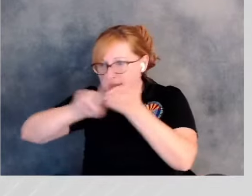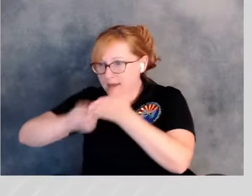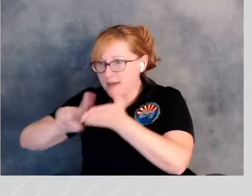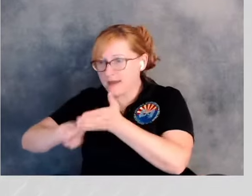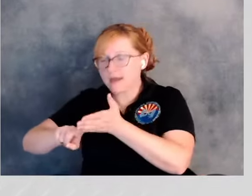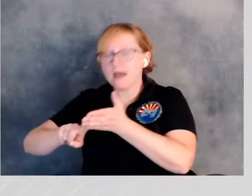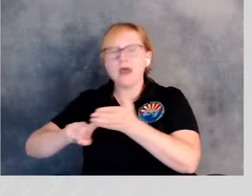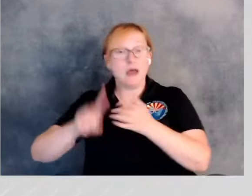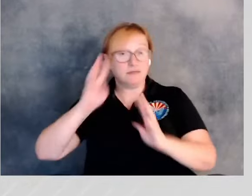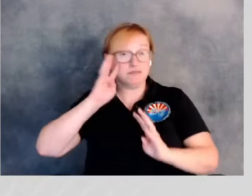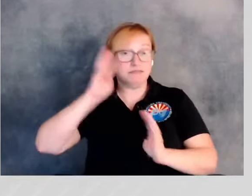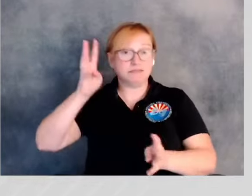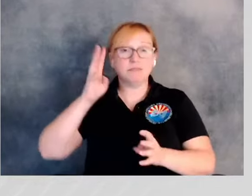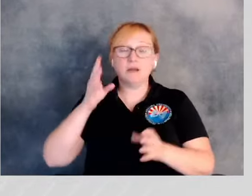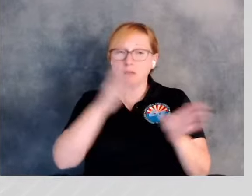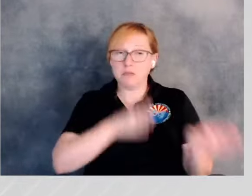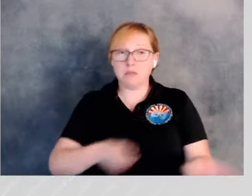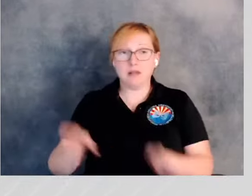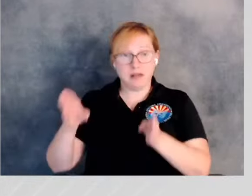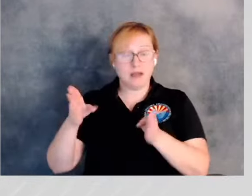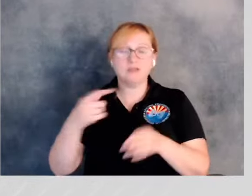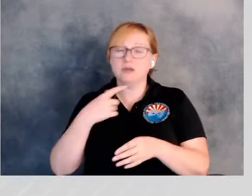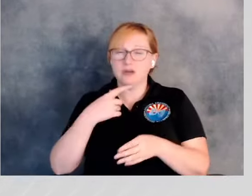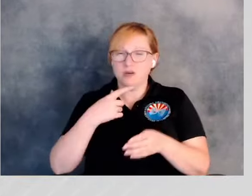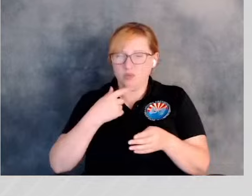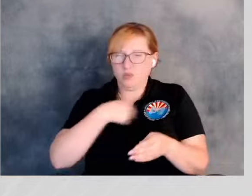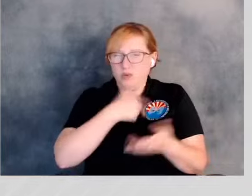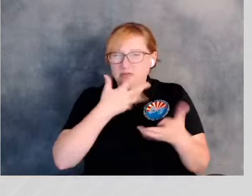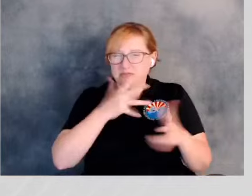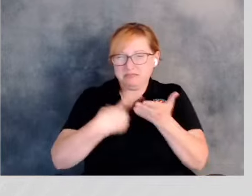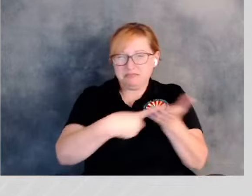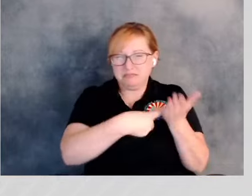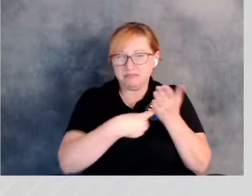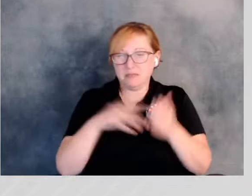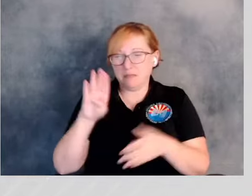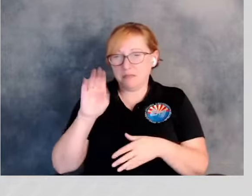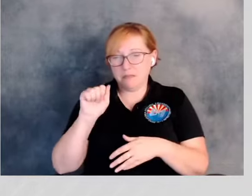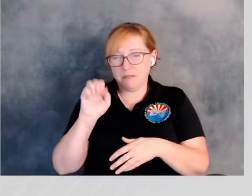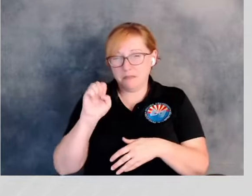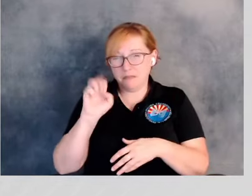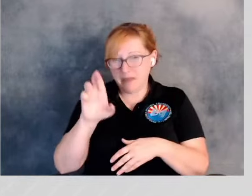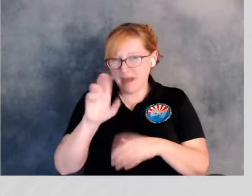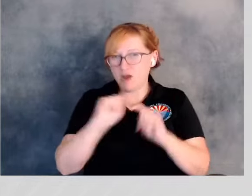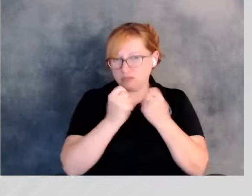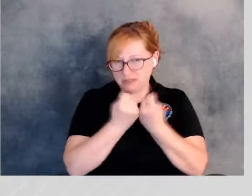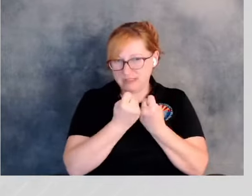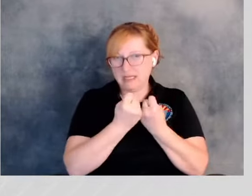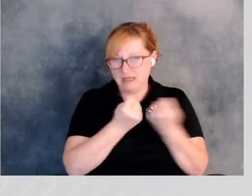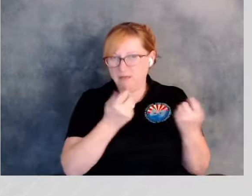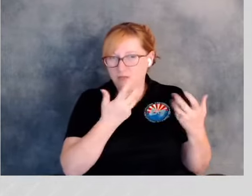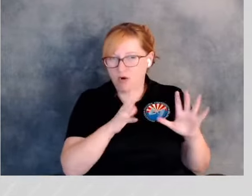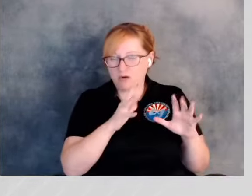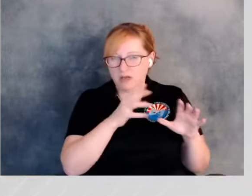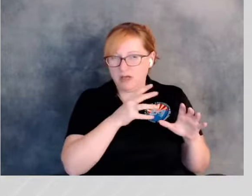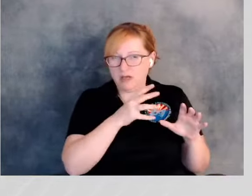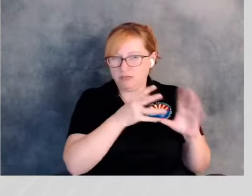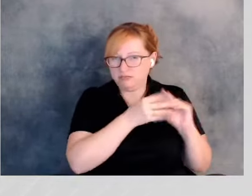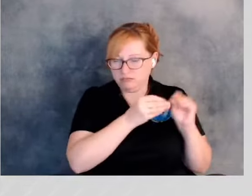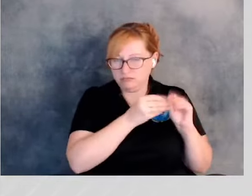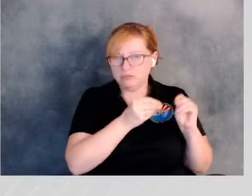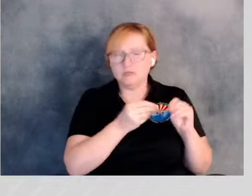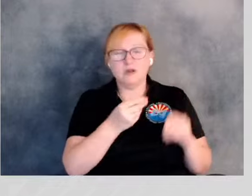amongst both. We've already heard from the Bear team, so we work with them to determine a unified plan